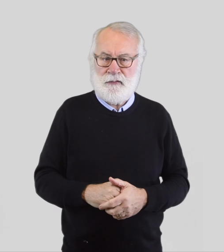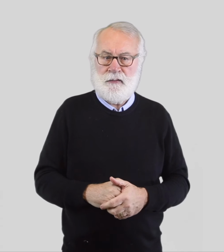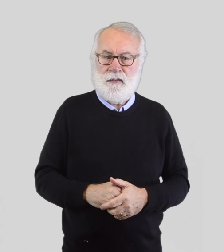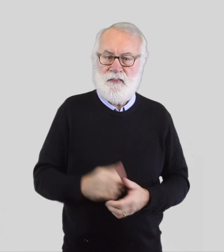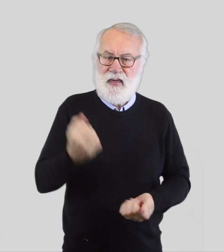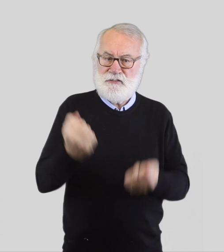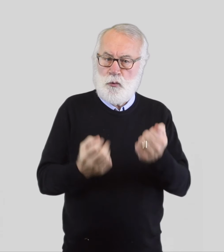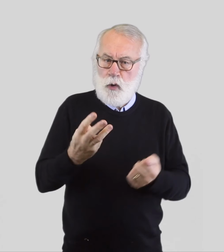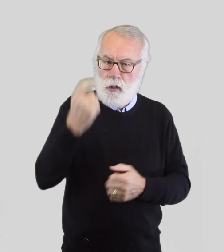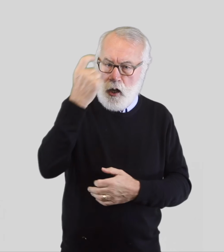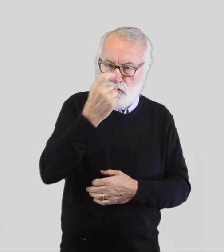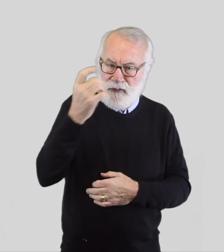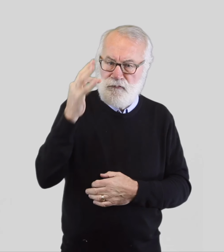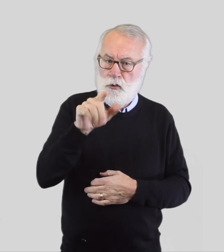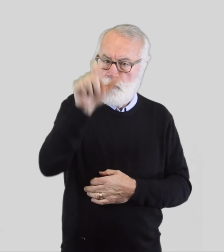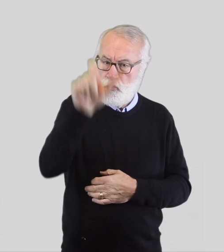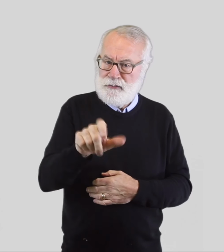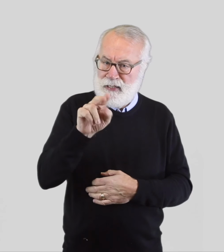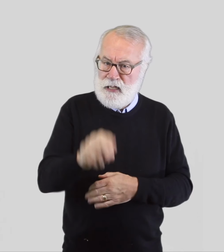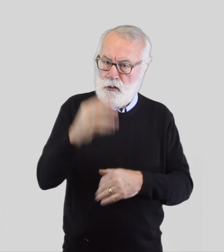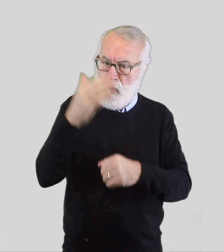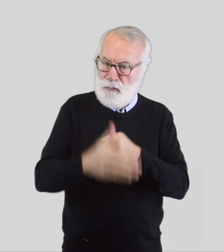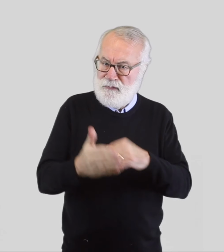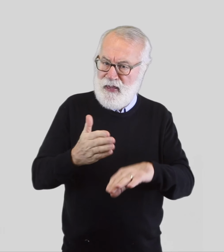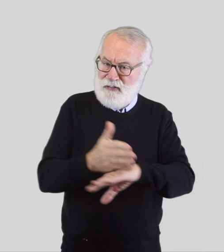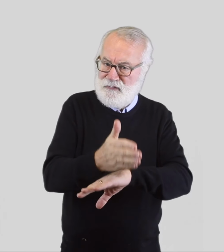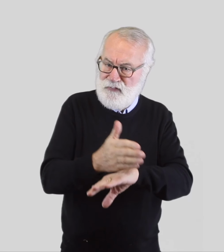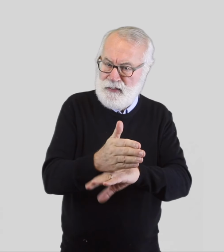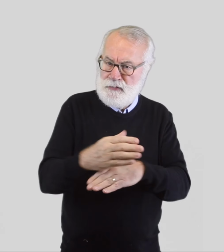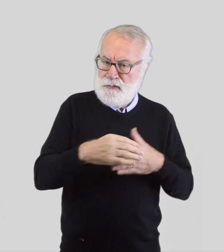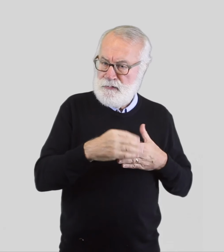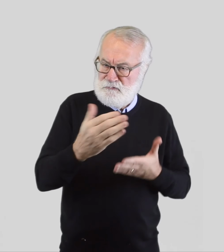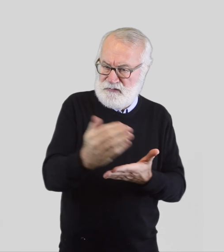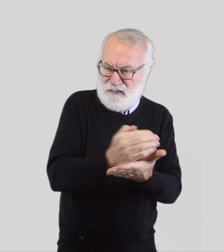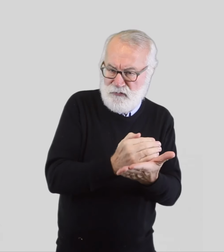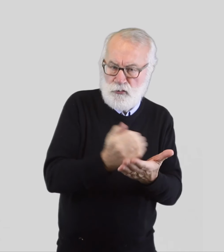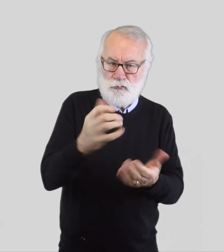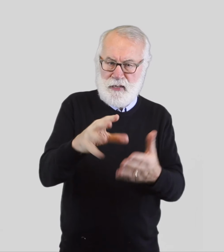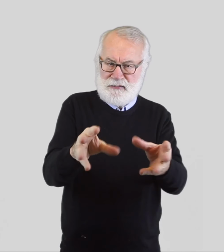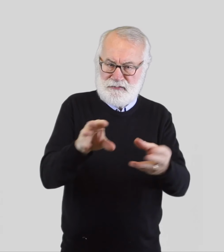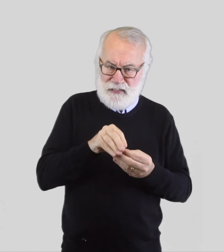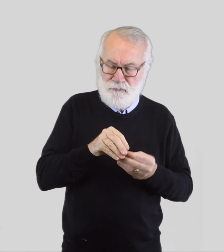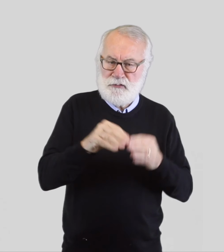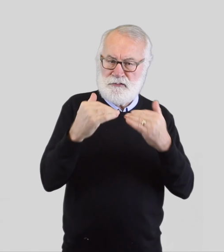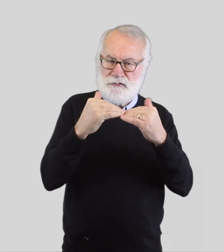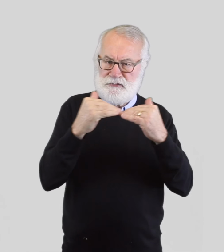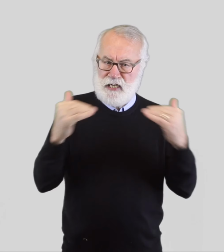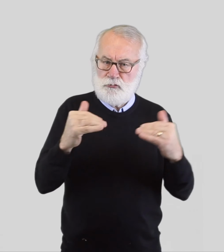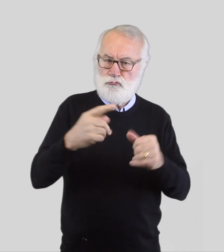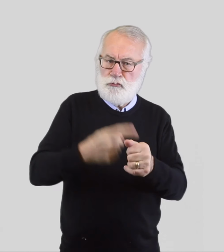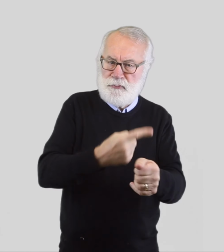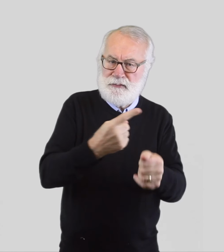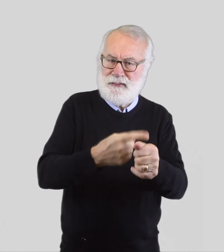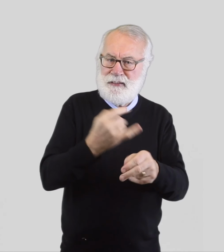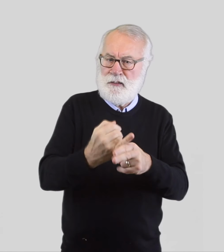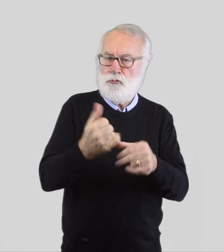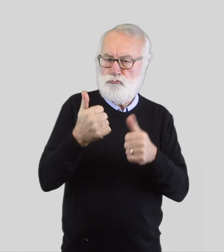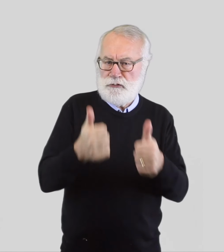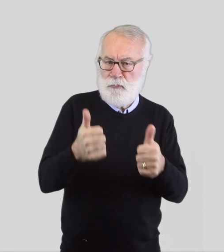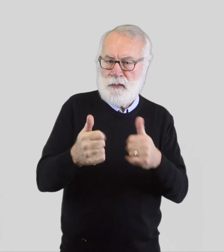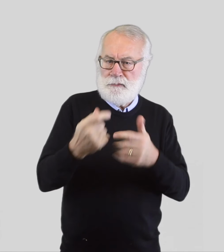person or an assistance dog for the activity. The assessor will consider if the person can complete the